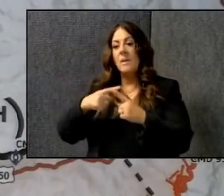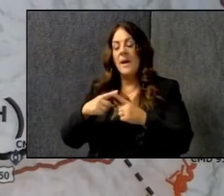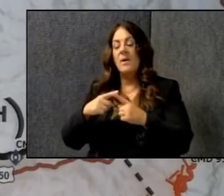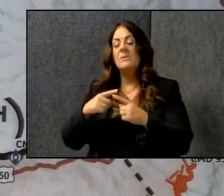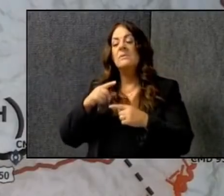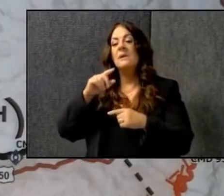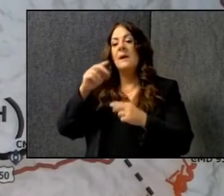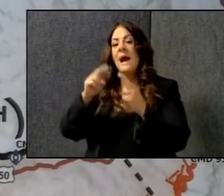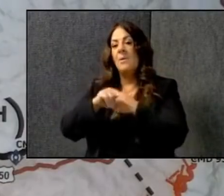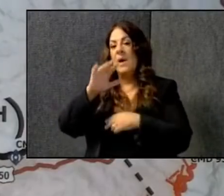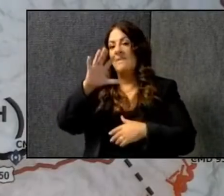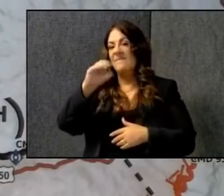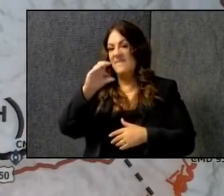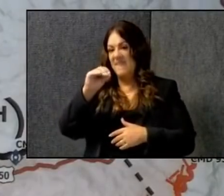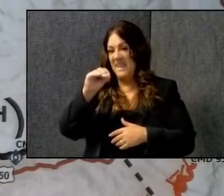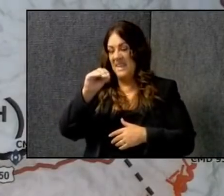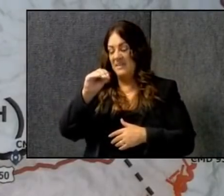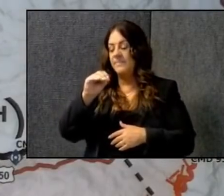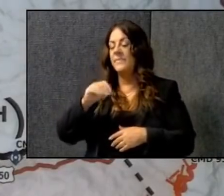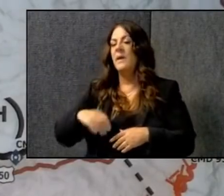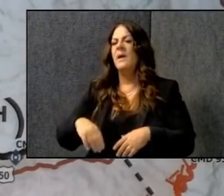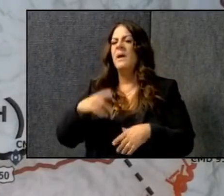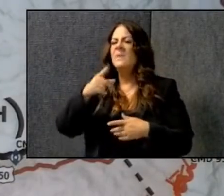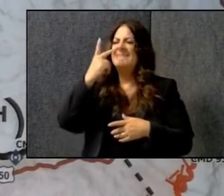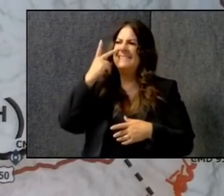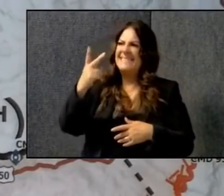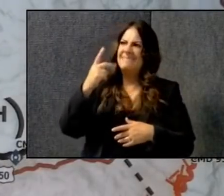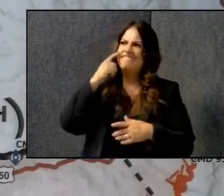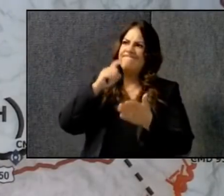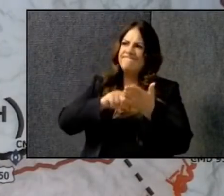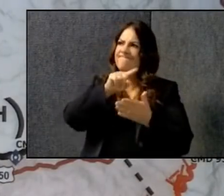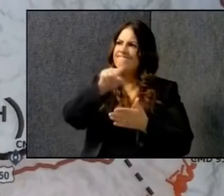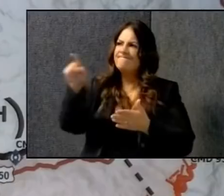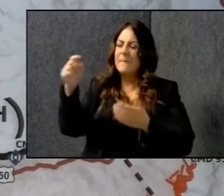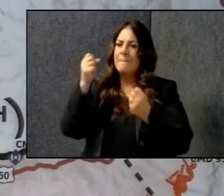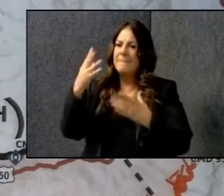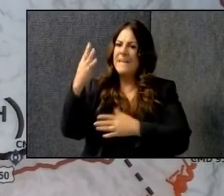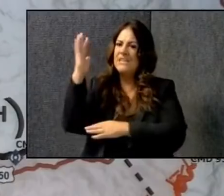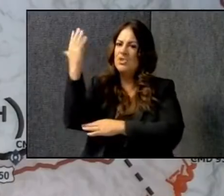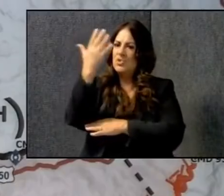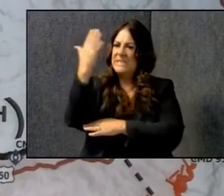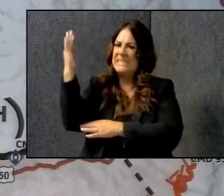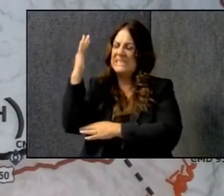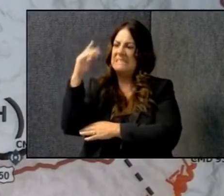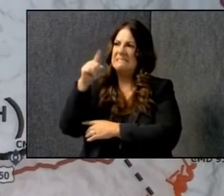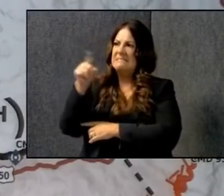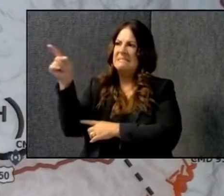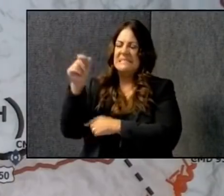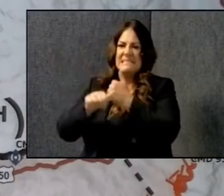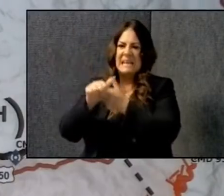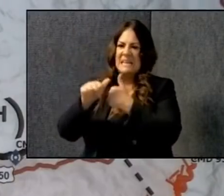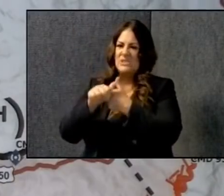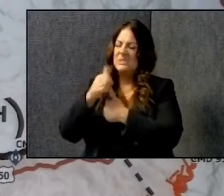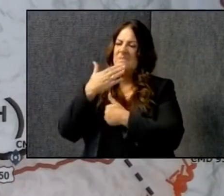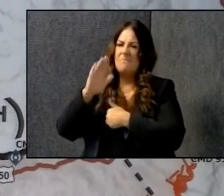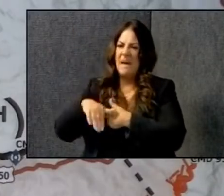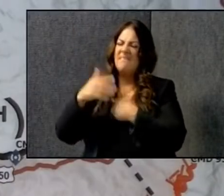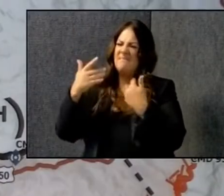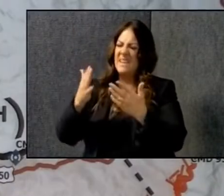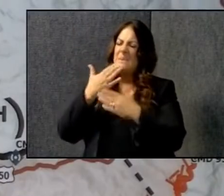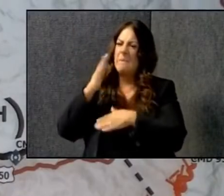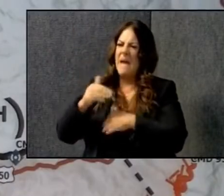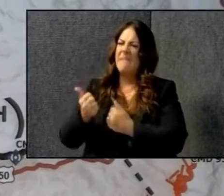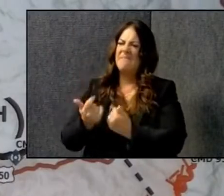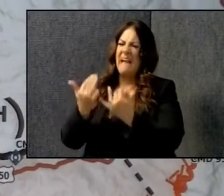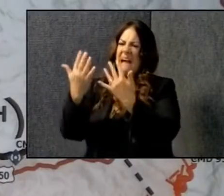sorry. Again, the hazard trees are a common thing for us. We've got multiple crews out there, heavy equipment